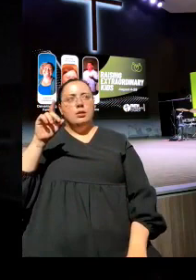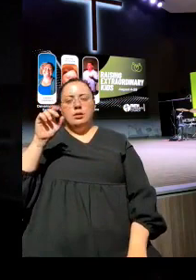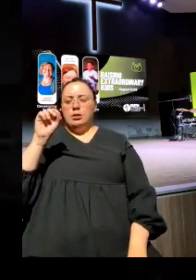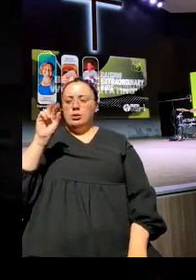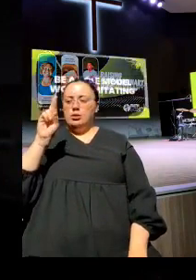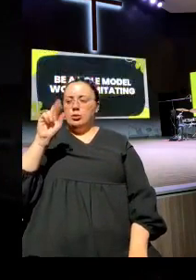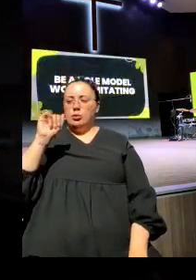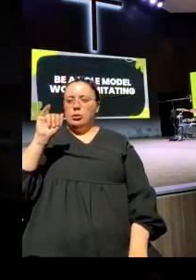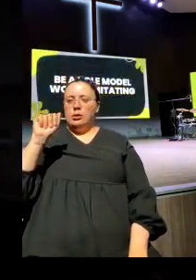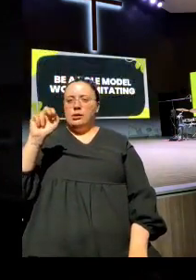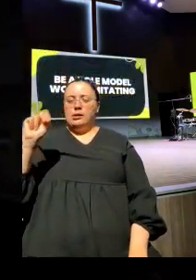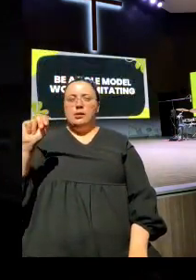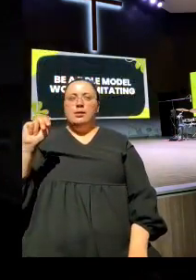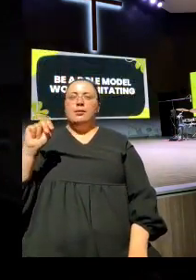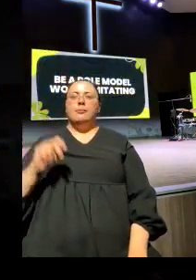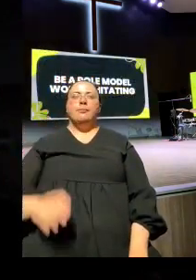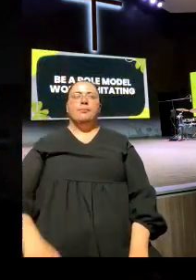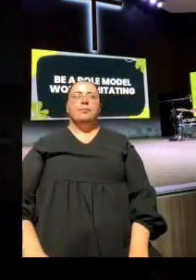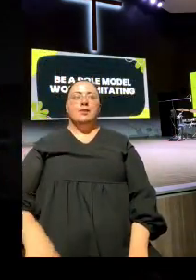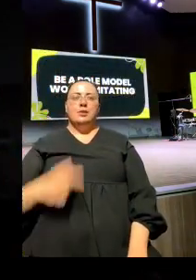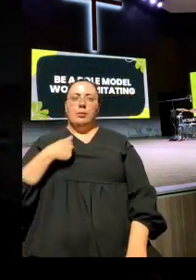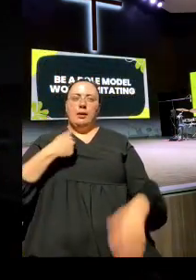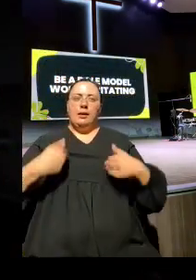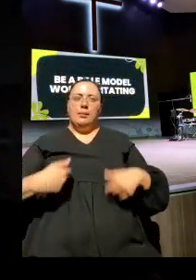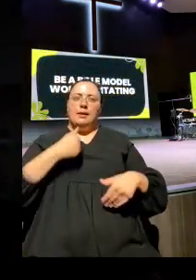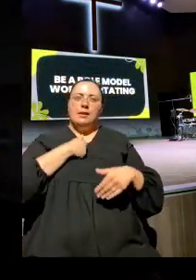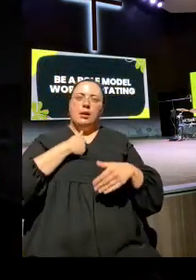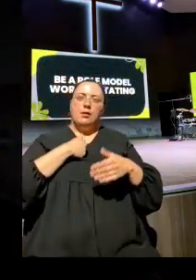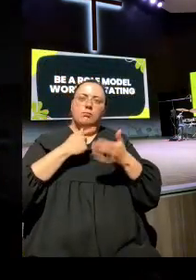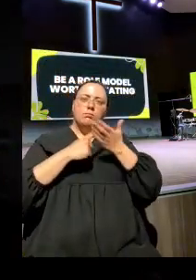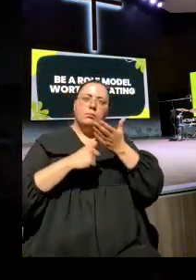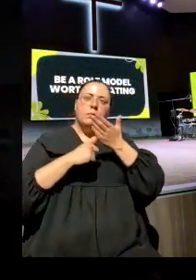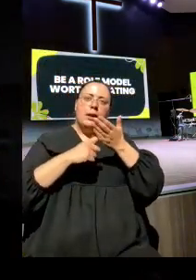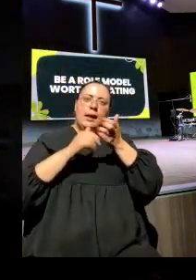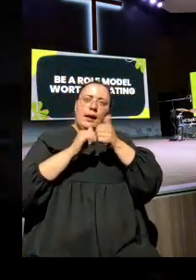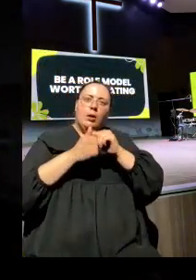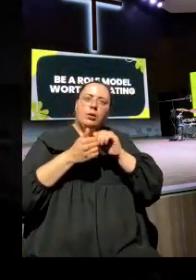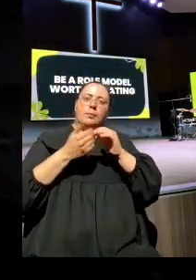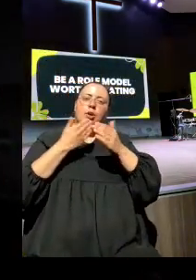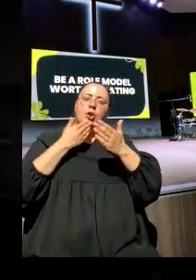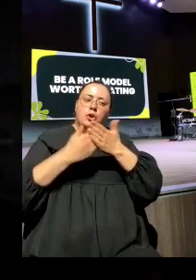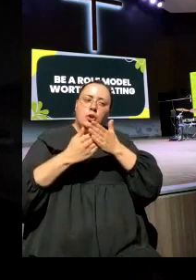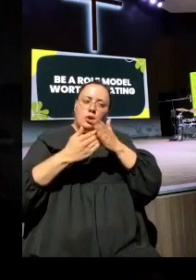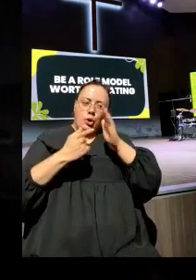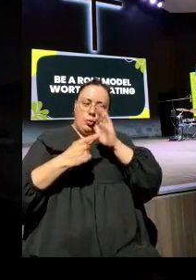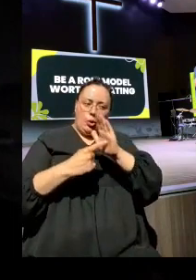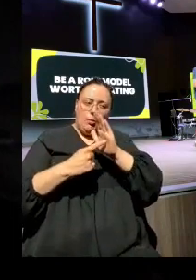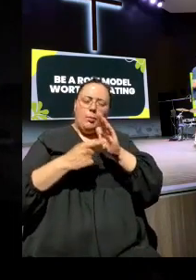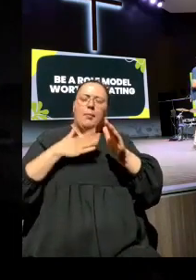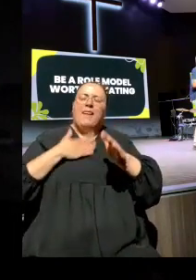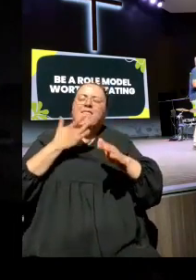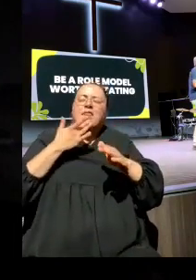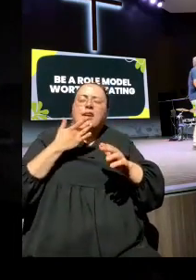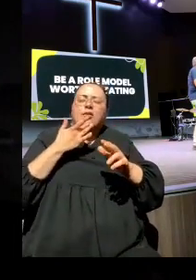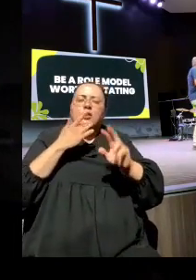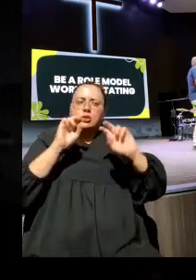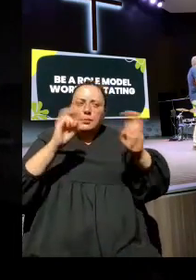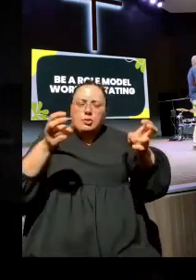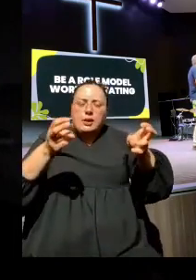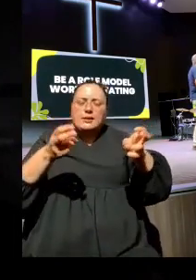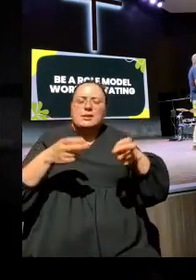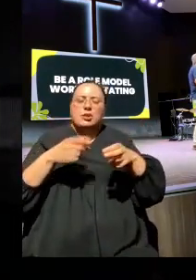today, I'm going to talk about how to be a role model worth imitating. It's one of my favorite subjects, and it's a broad subject. So I